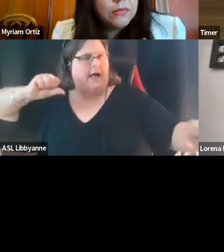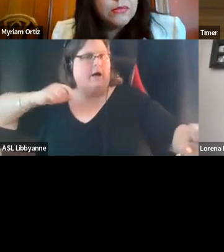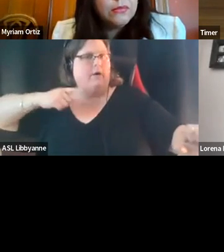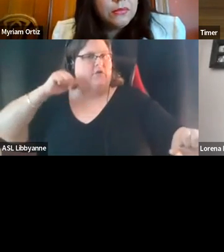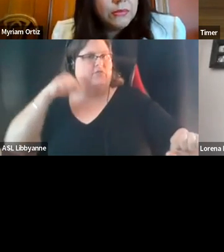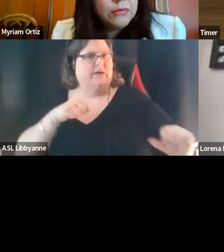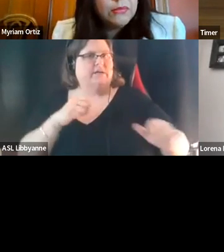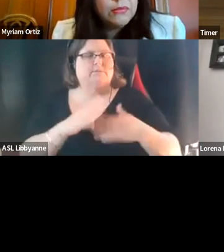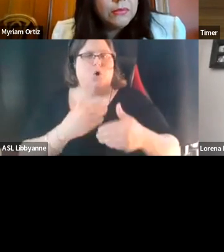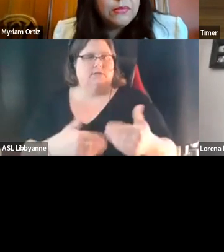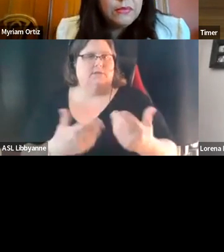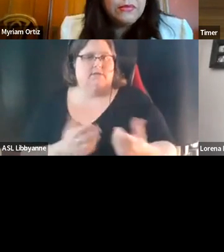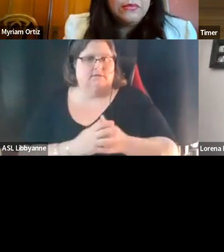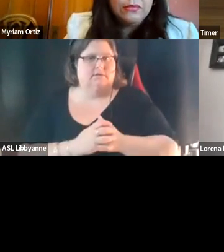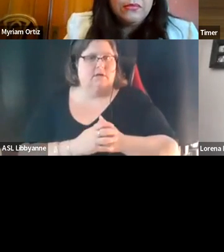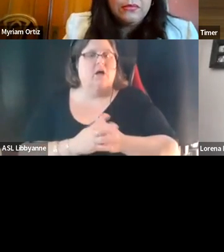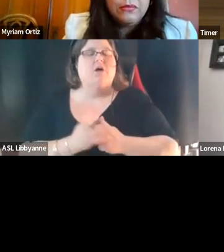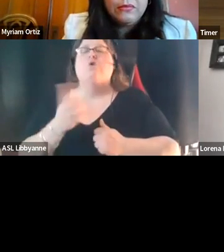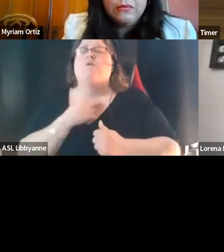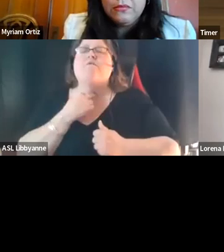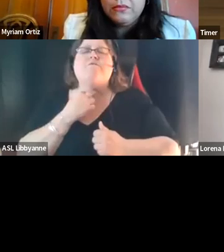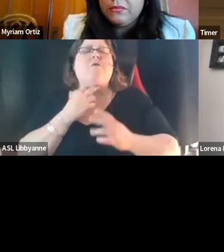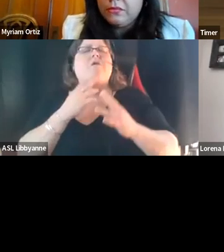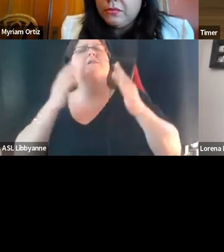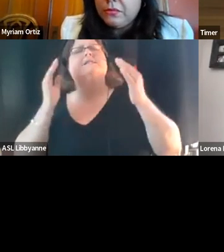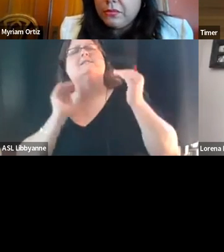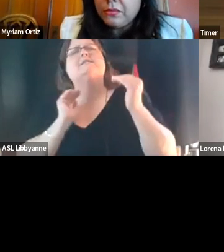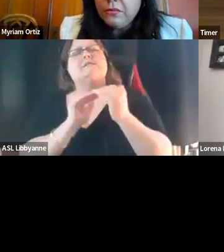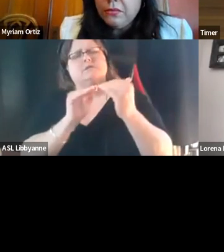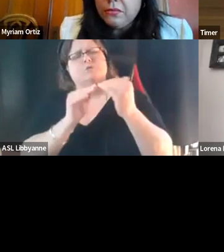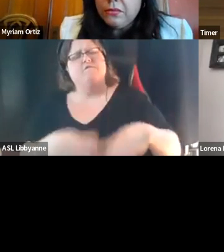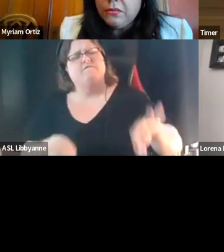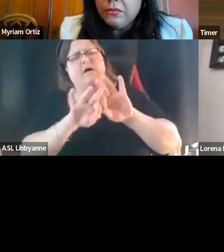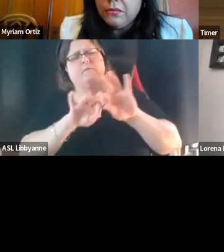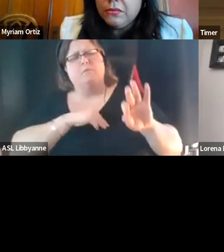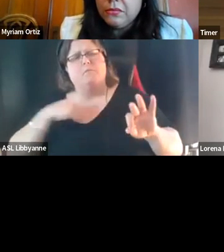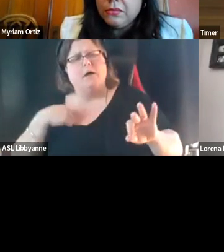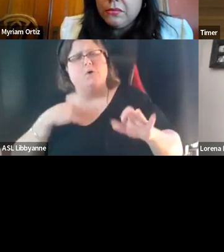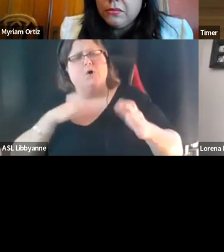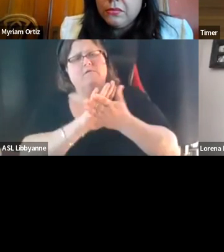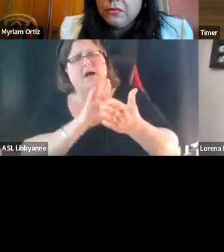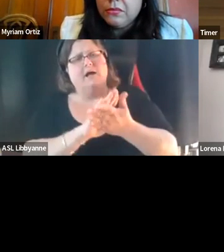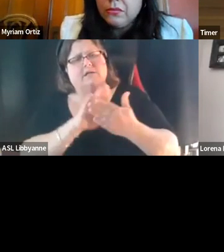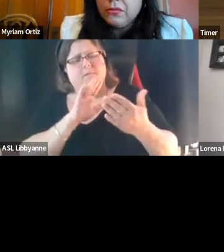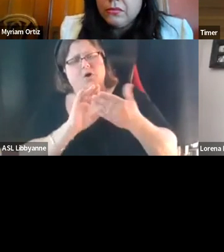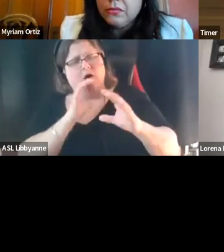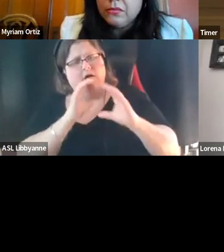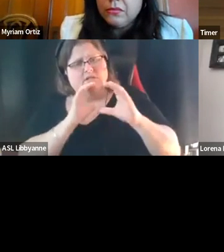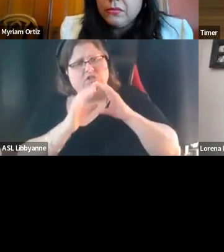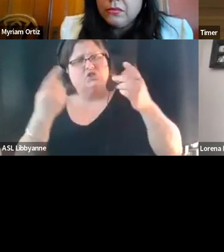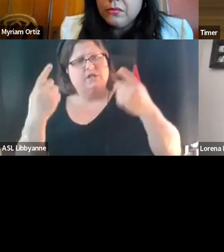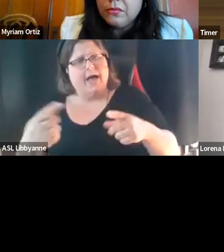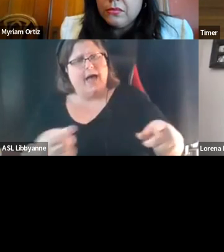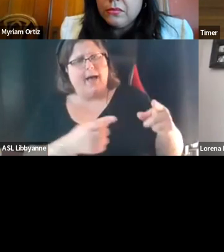process, that their voices are equal and valued members of the academic conversations that happens around